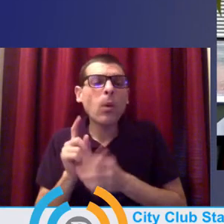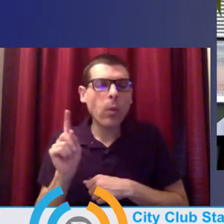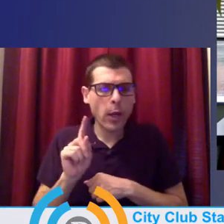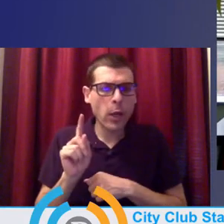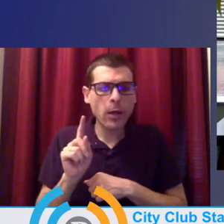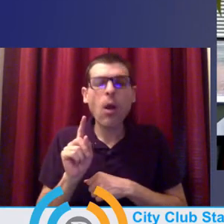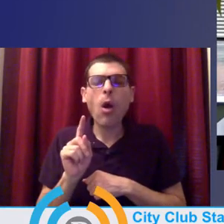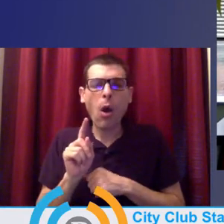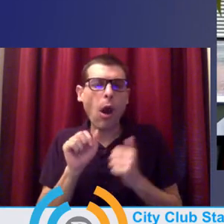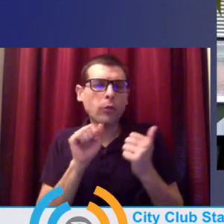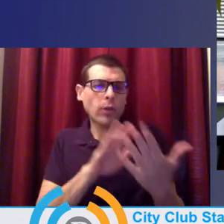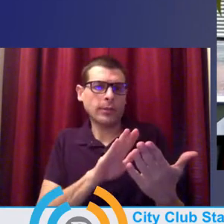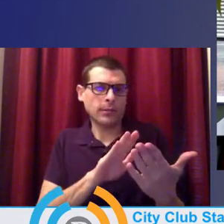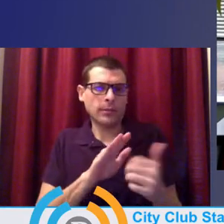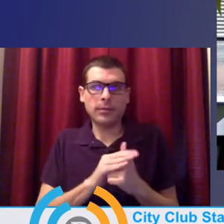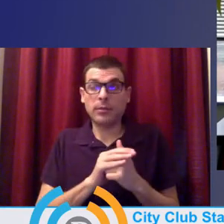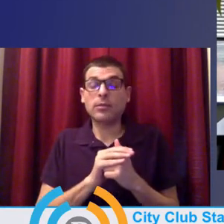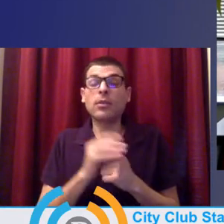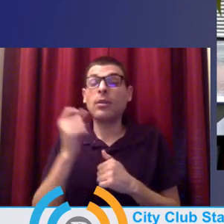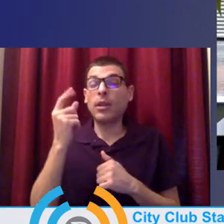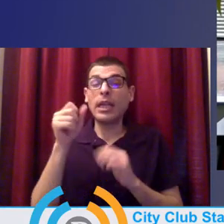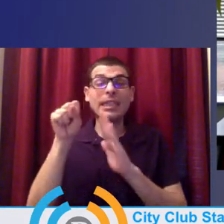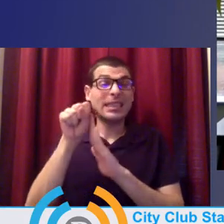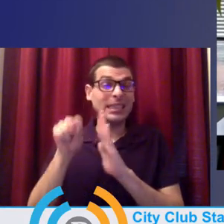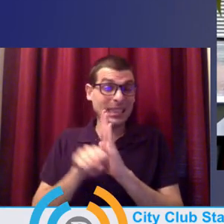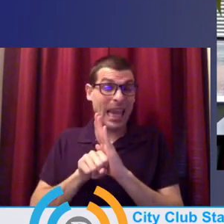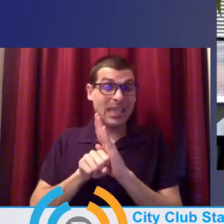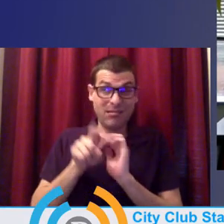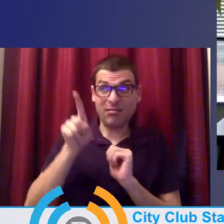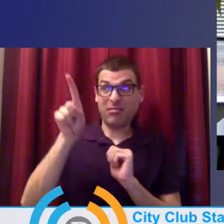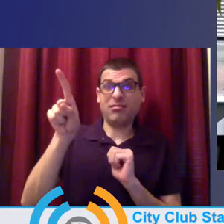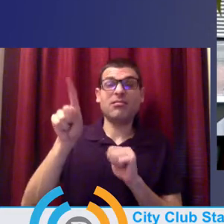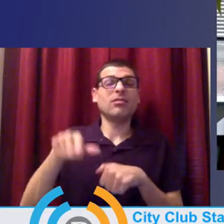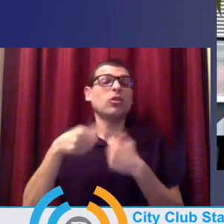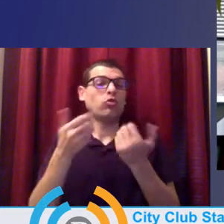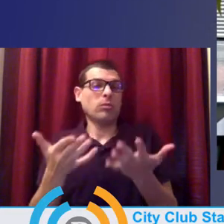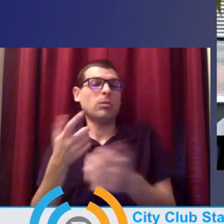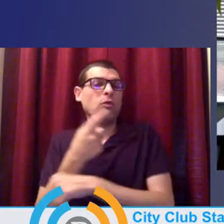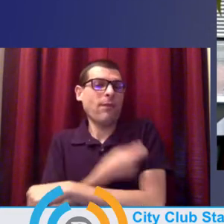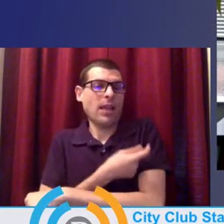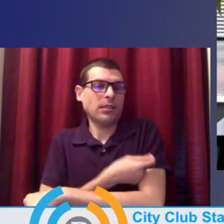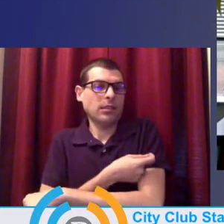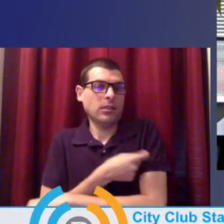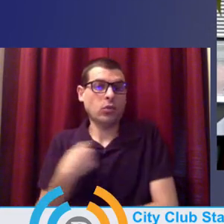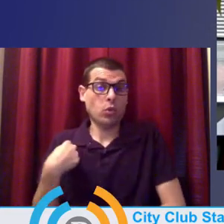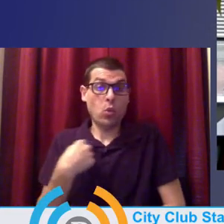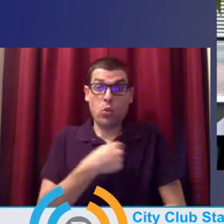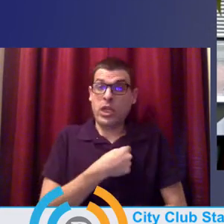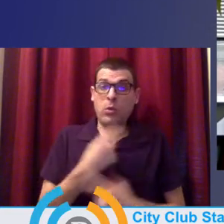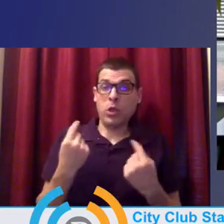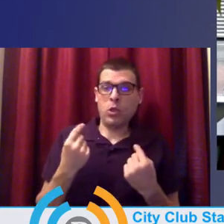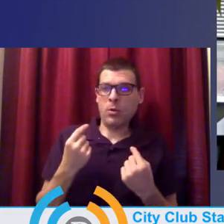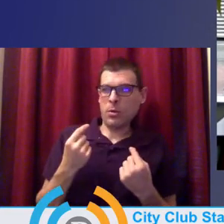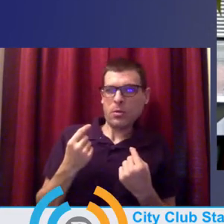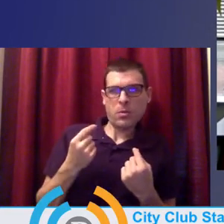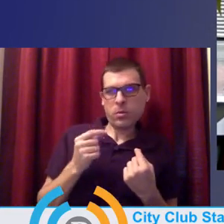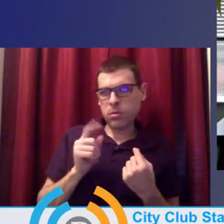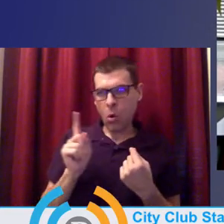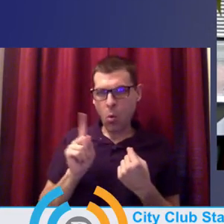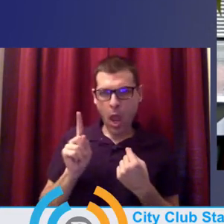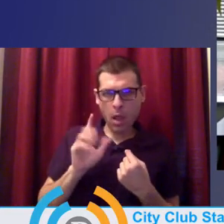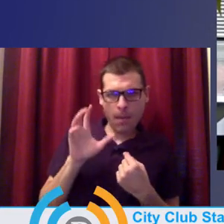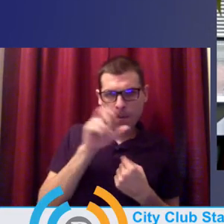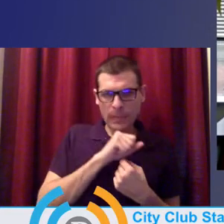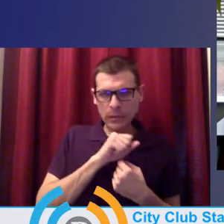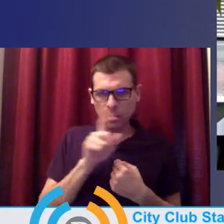a decision that's handled at the state level. So how we view our role, as I said, is to fill in the gap. So